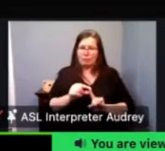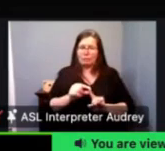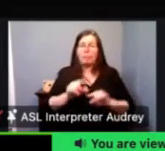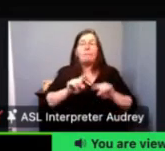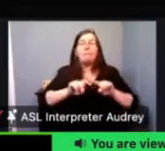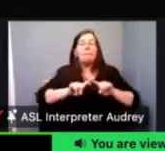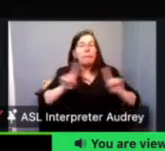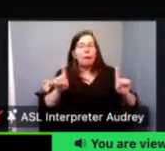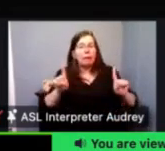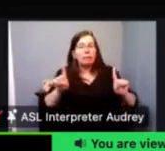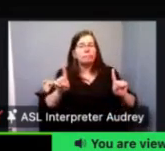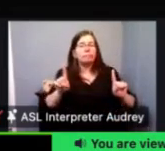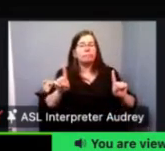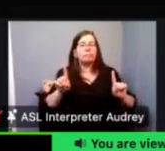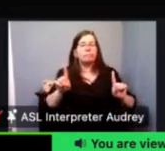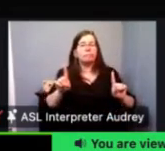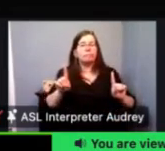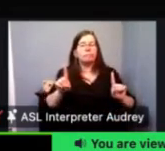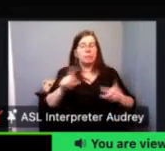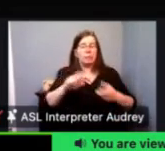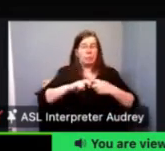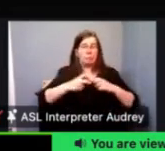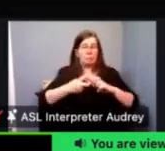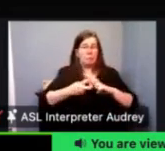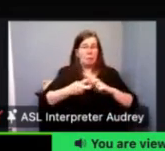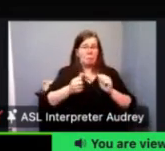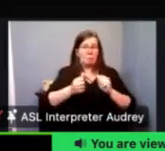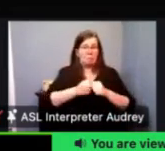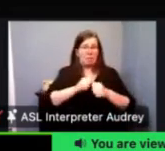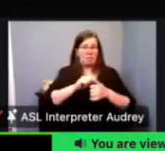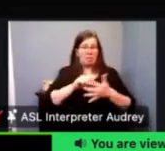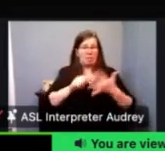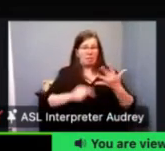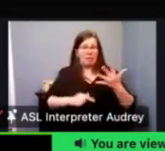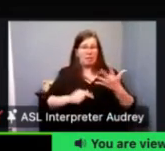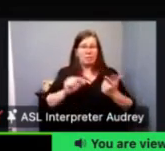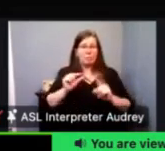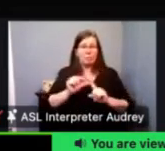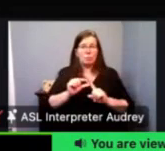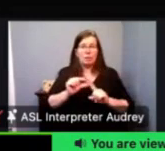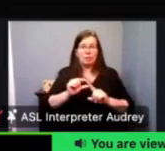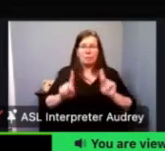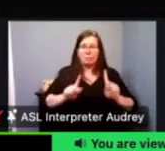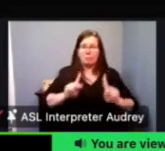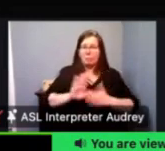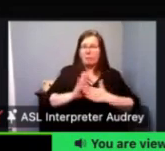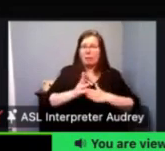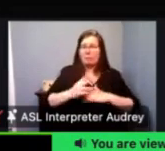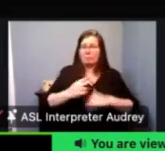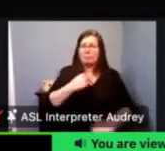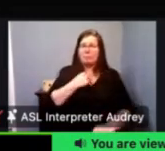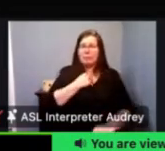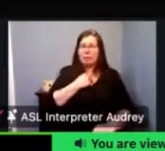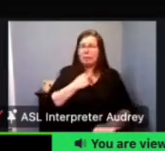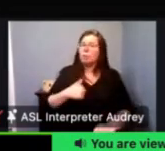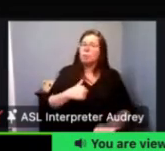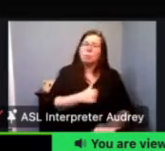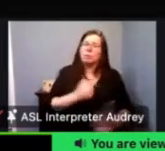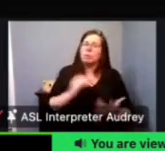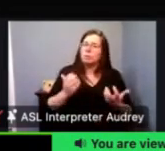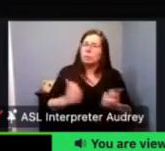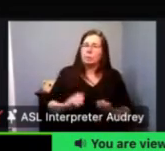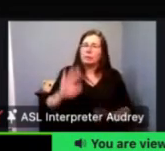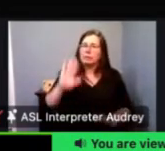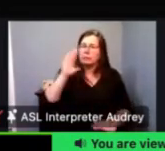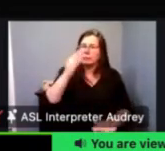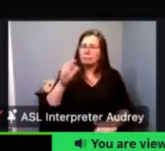But the problem behind these words and where a lot of people get caught up is we just don't want to give the impression that disability